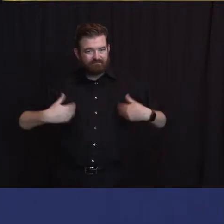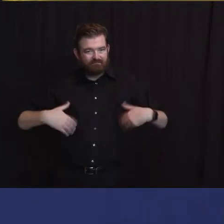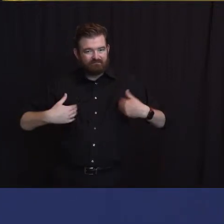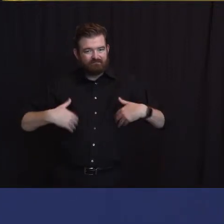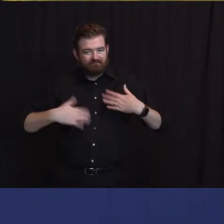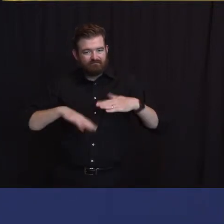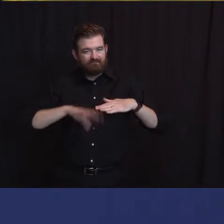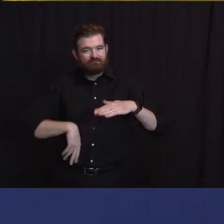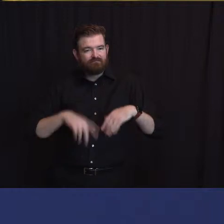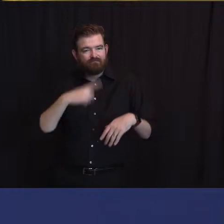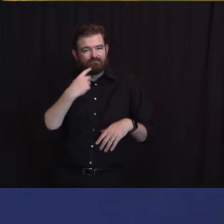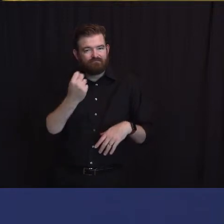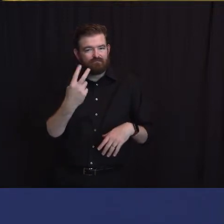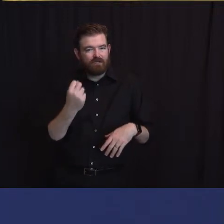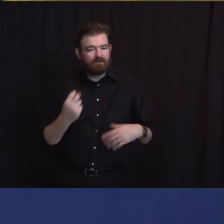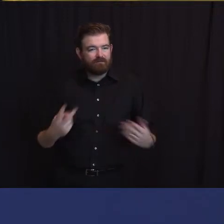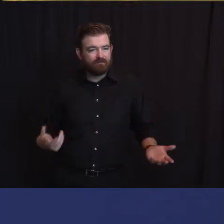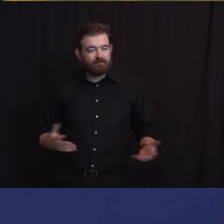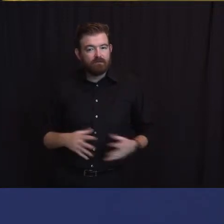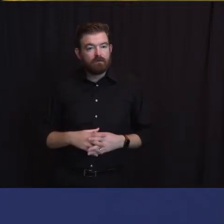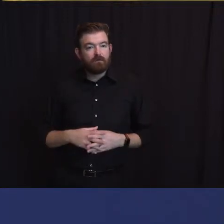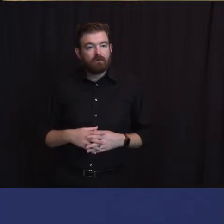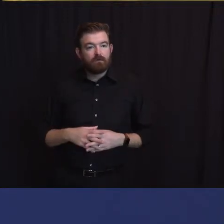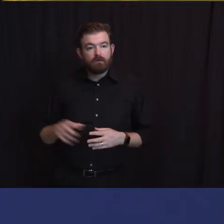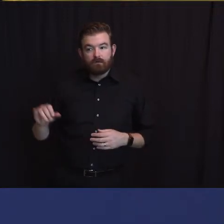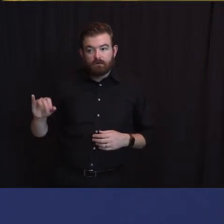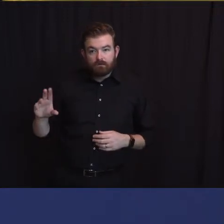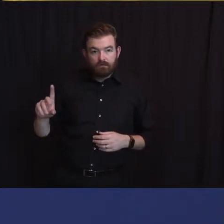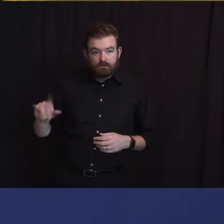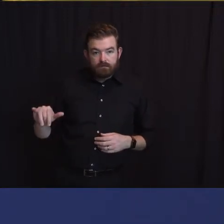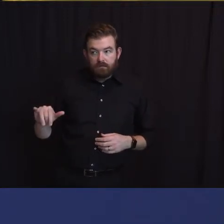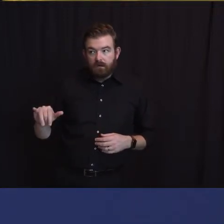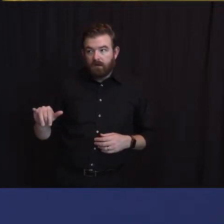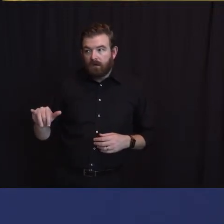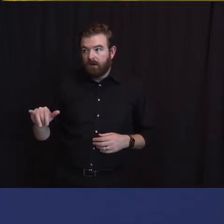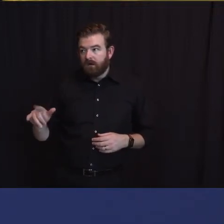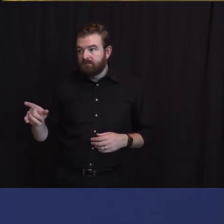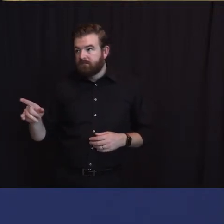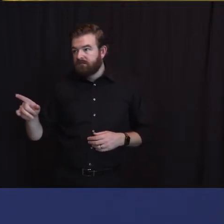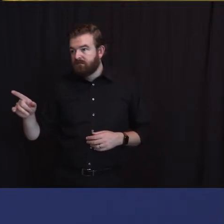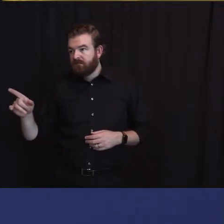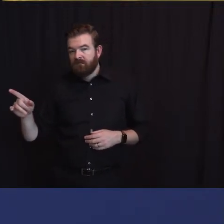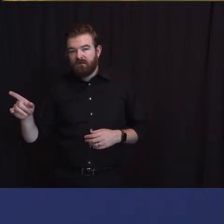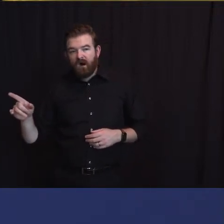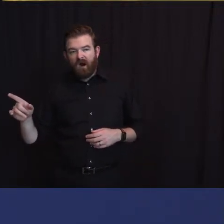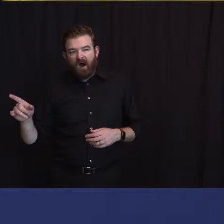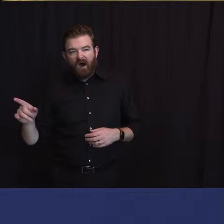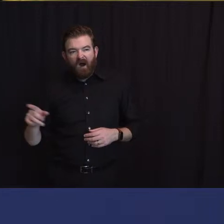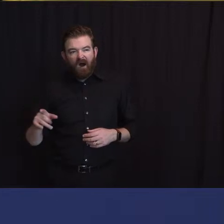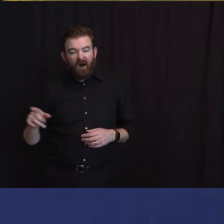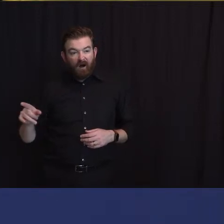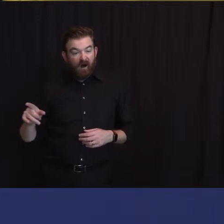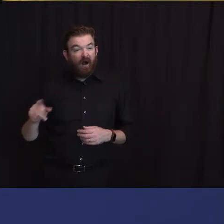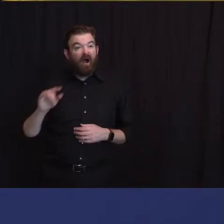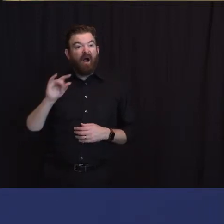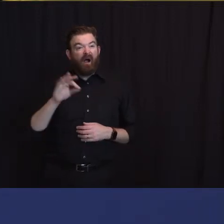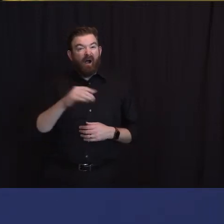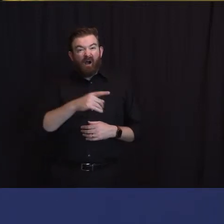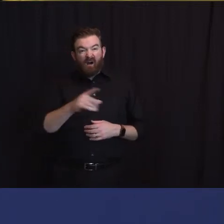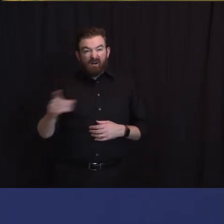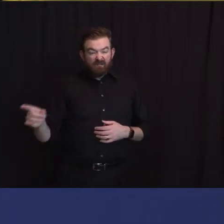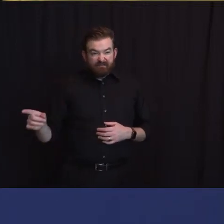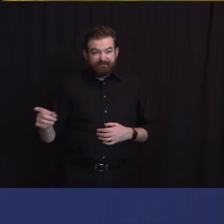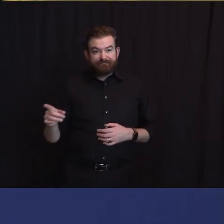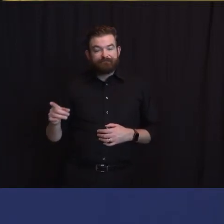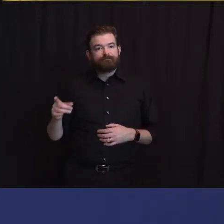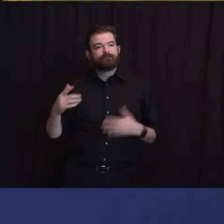Judy or Eddie, you should address, I won't even try to answer this, but I'm pretty sure the answer is yes. If you've had COVID, you should still get vaccinated. We had a family